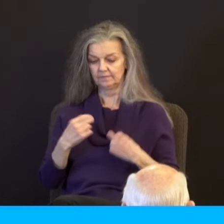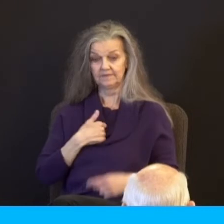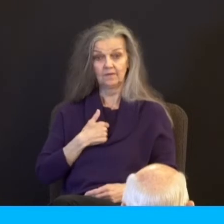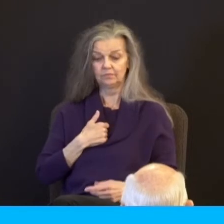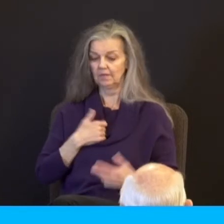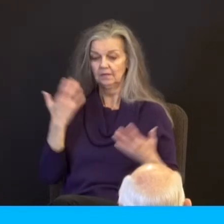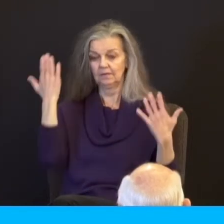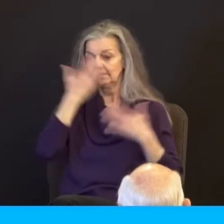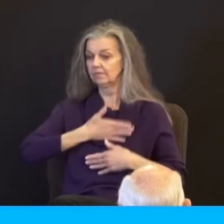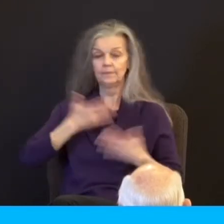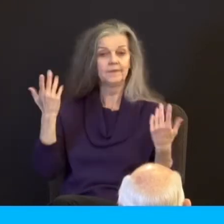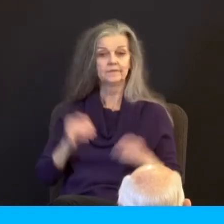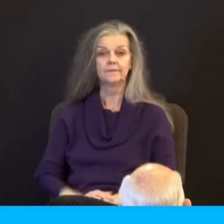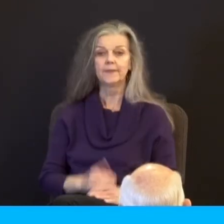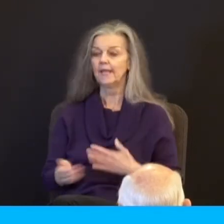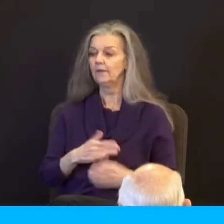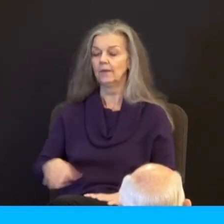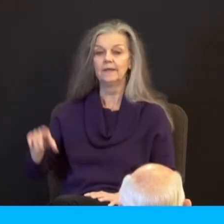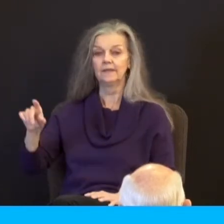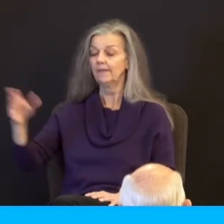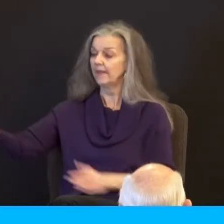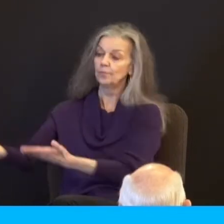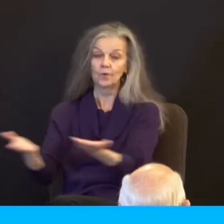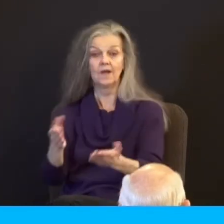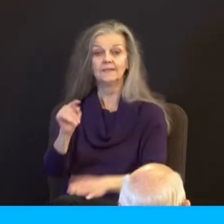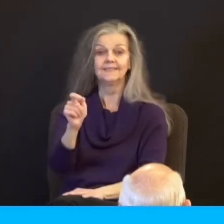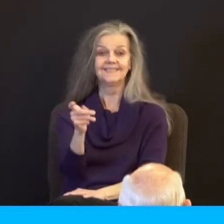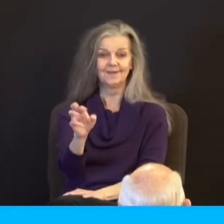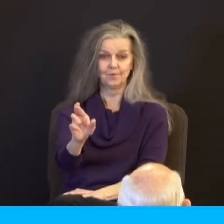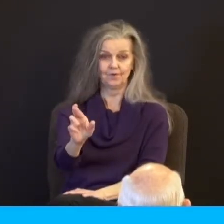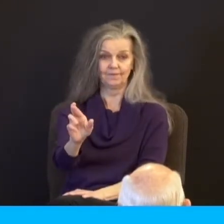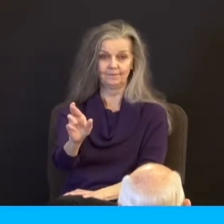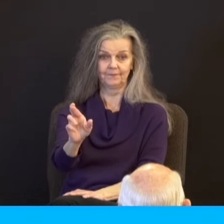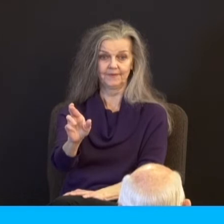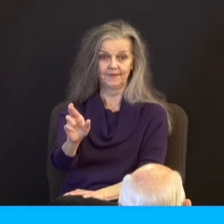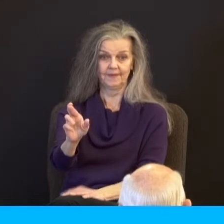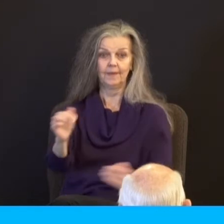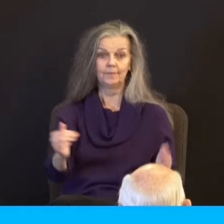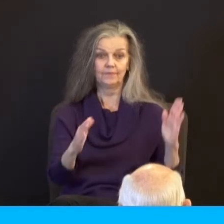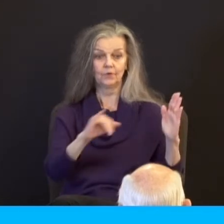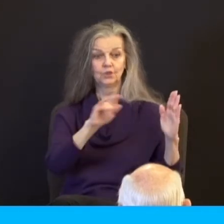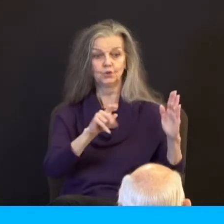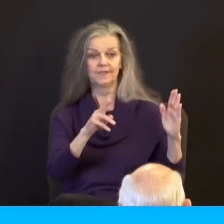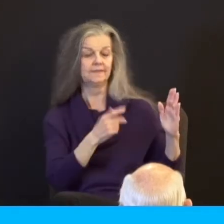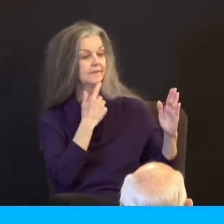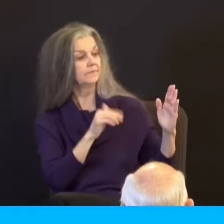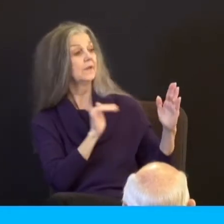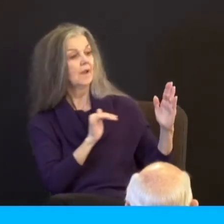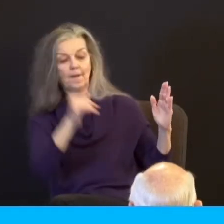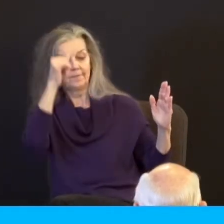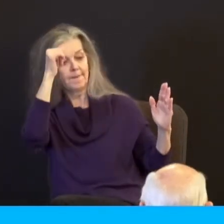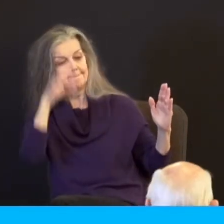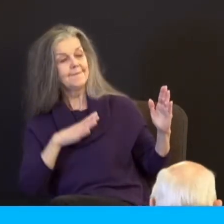When she was brought forth, this had to be an interesting meeting, She sent to her father-in-law, saying, by the